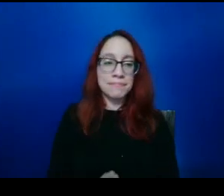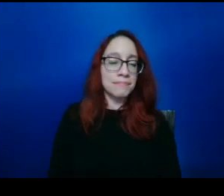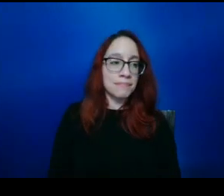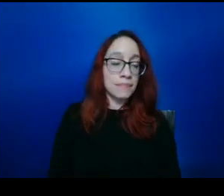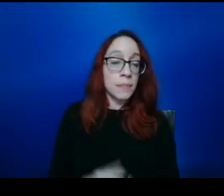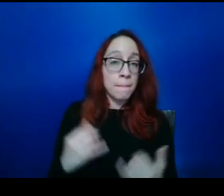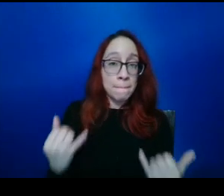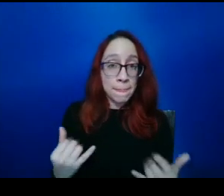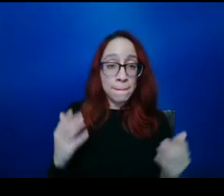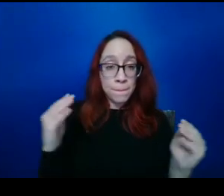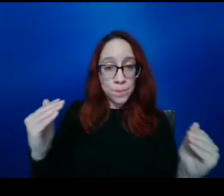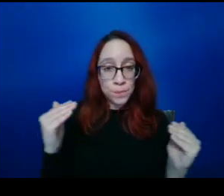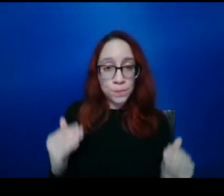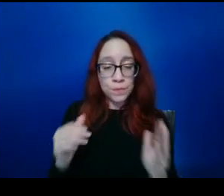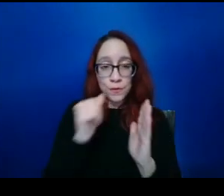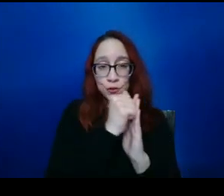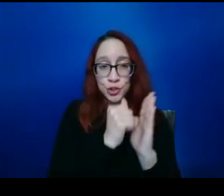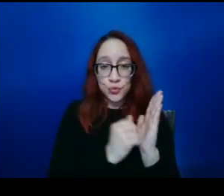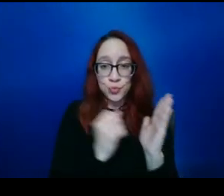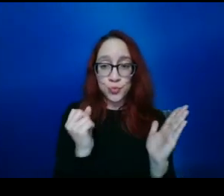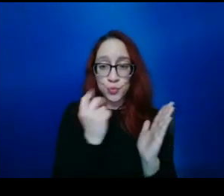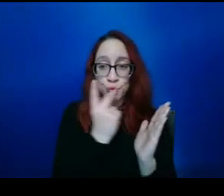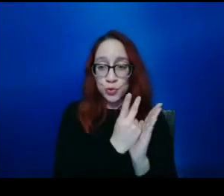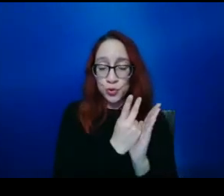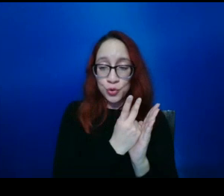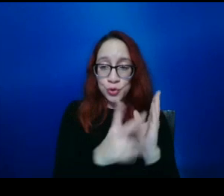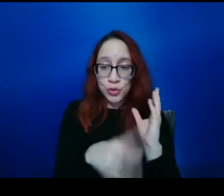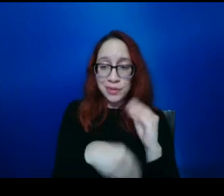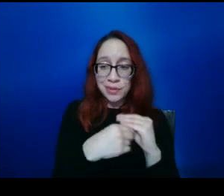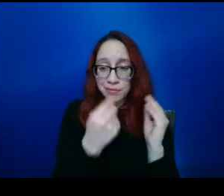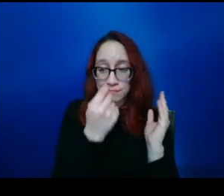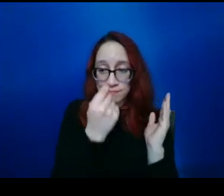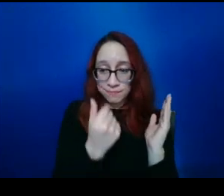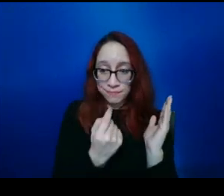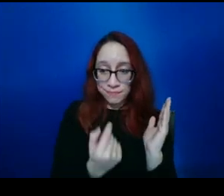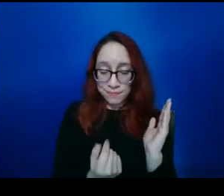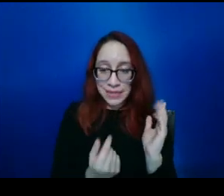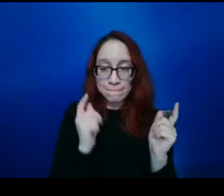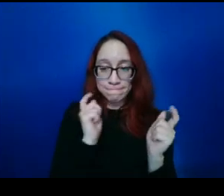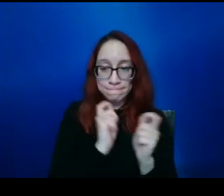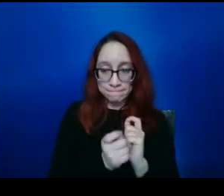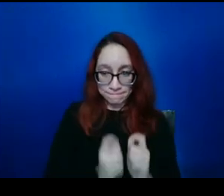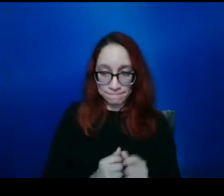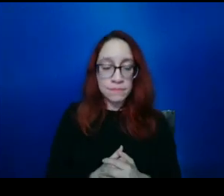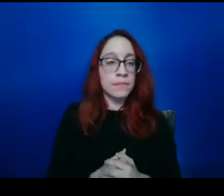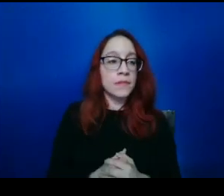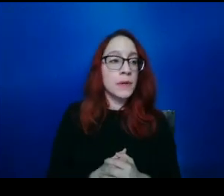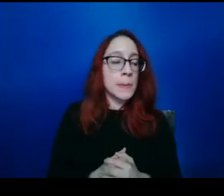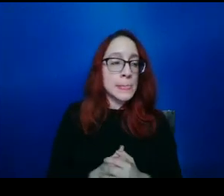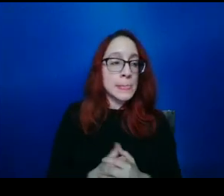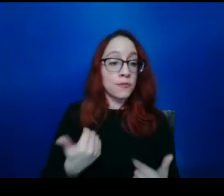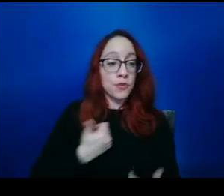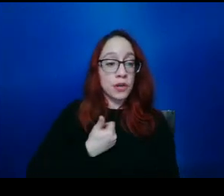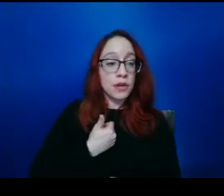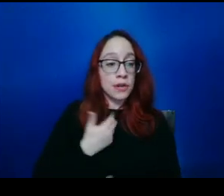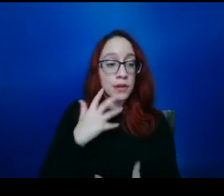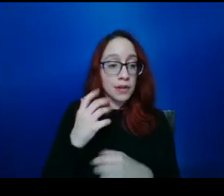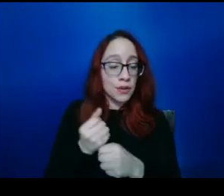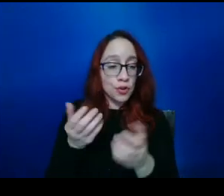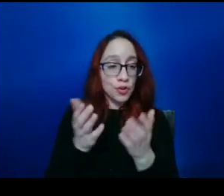We're now moving on to agenda approval, additions, deletions, and corrections. As for myself, I received a request